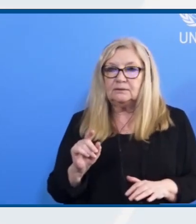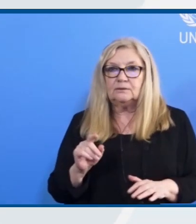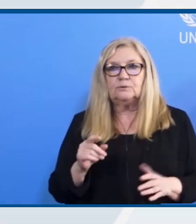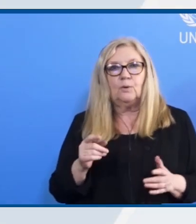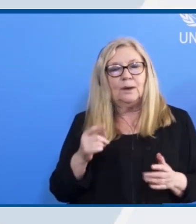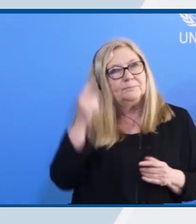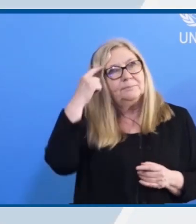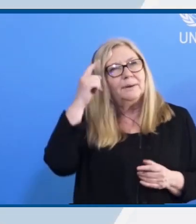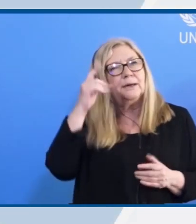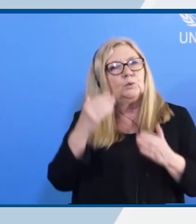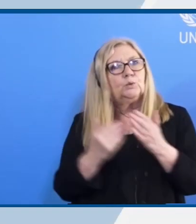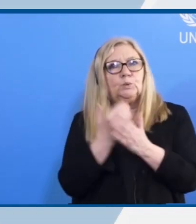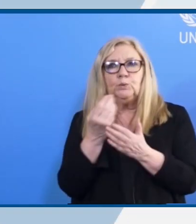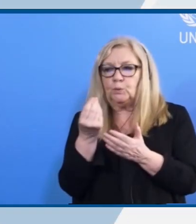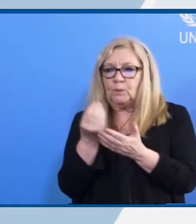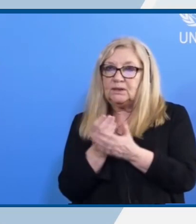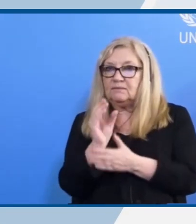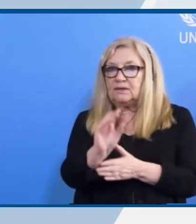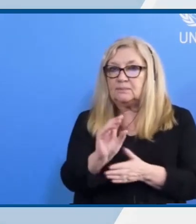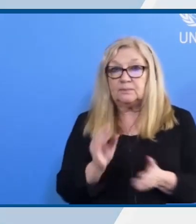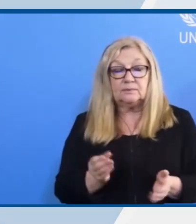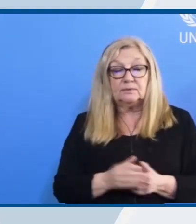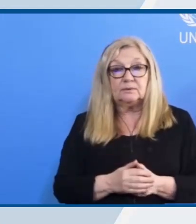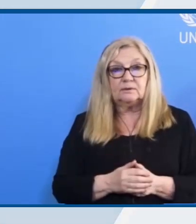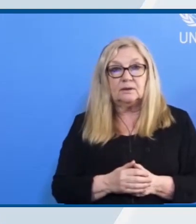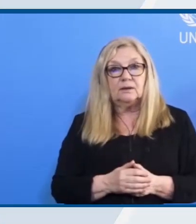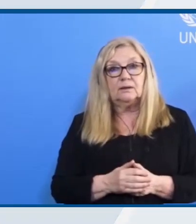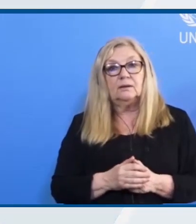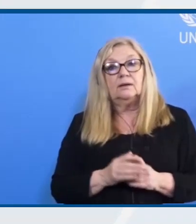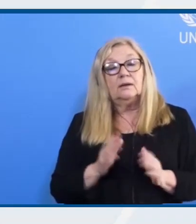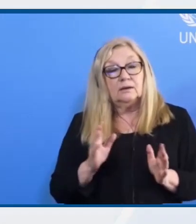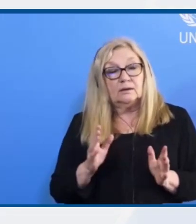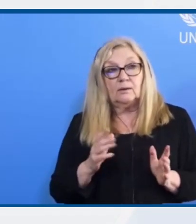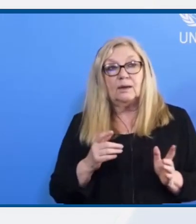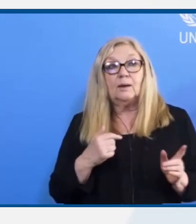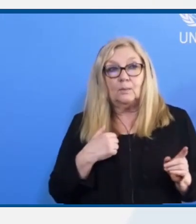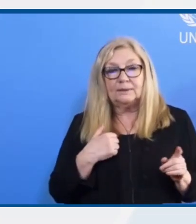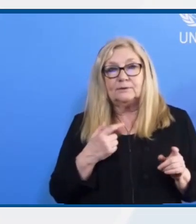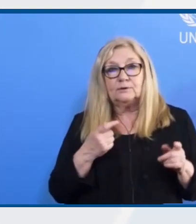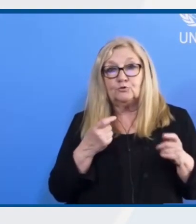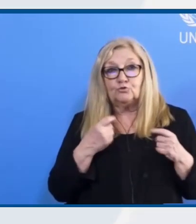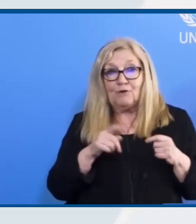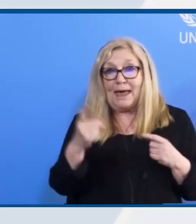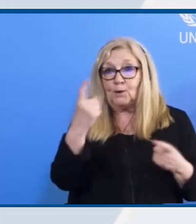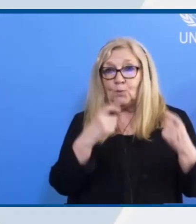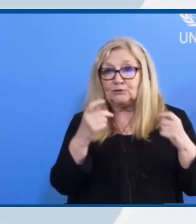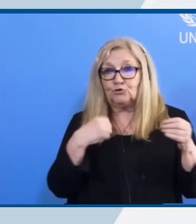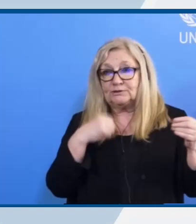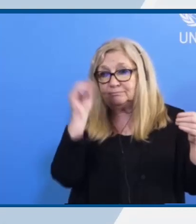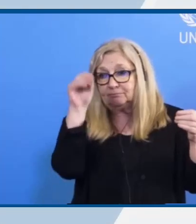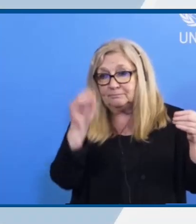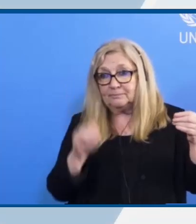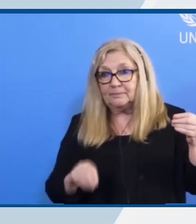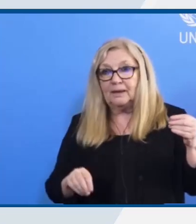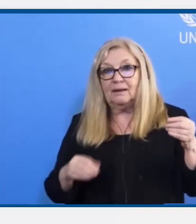of investments. Thank you so very much. We've tried our most to take as many questions as possible. I am aware that there's